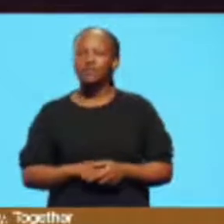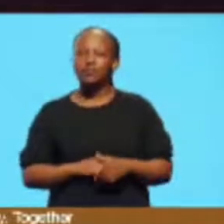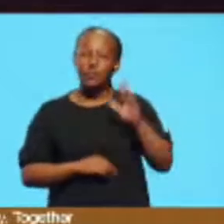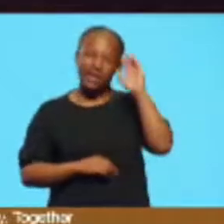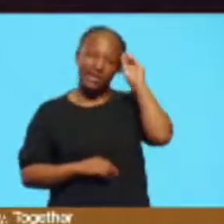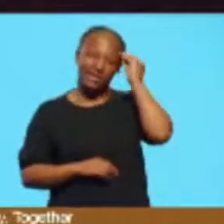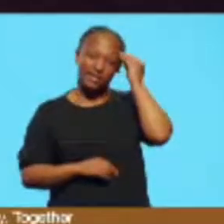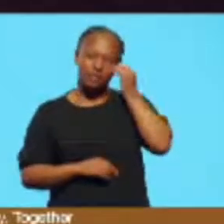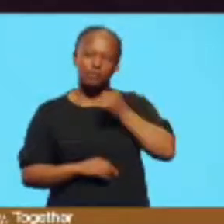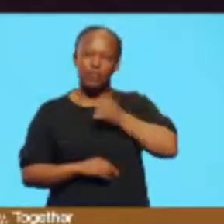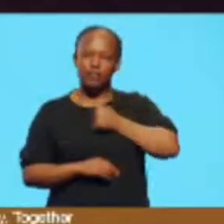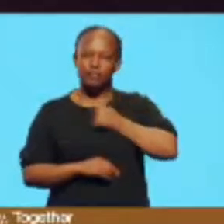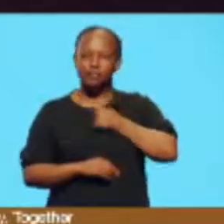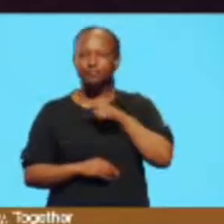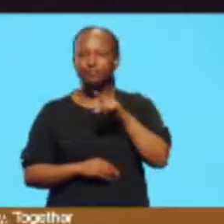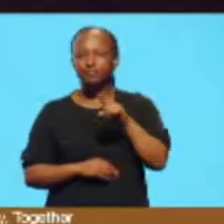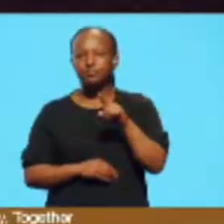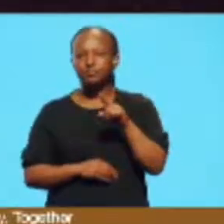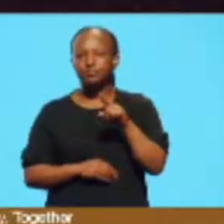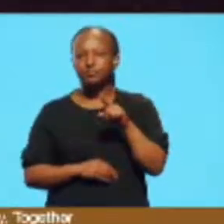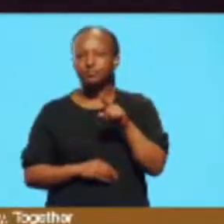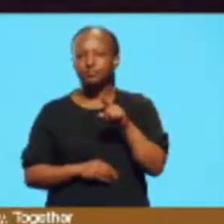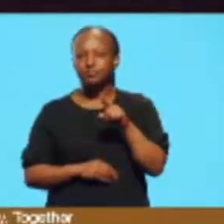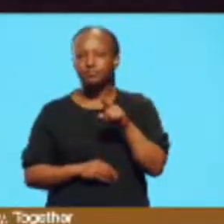is on whether the